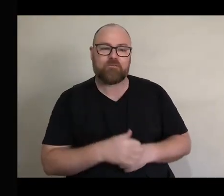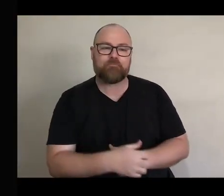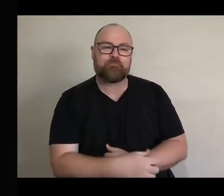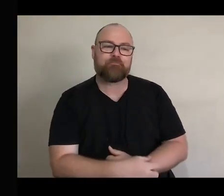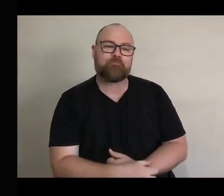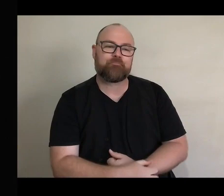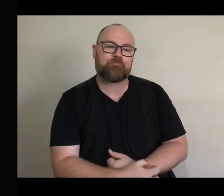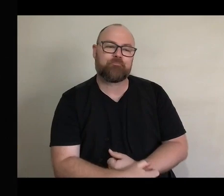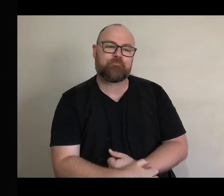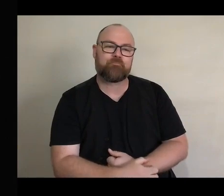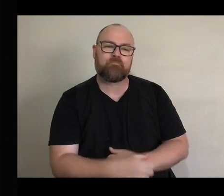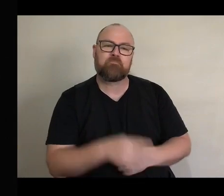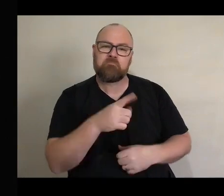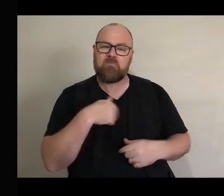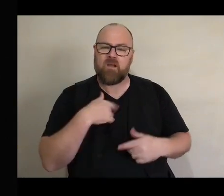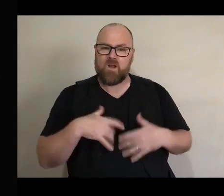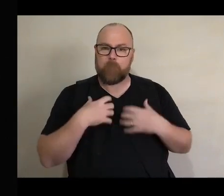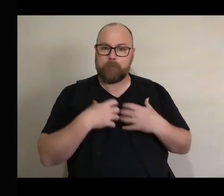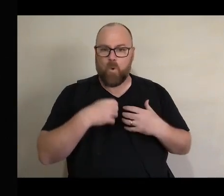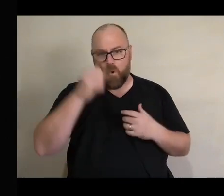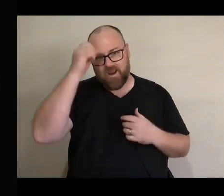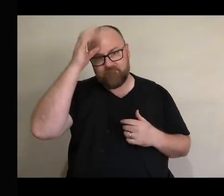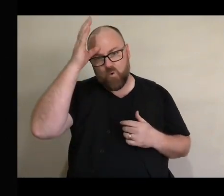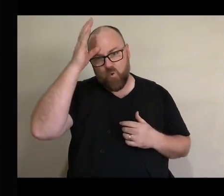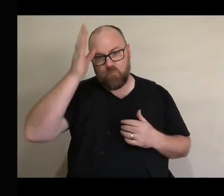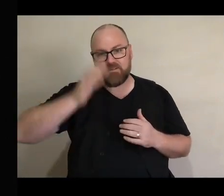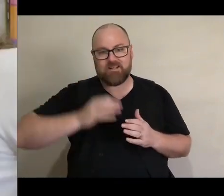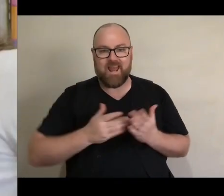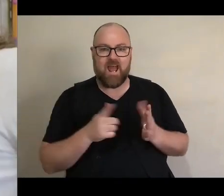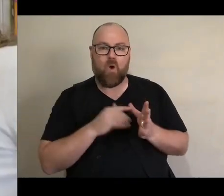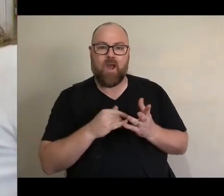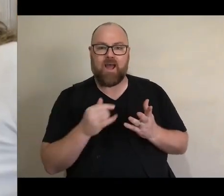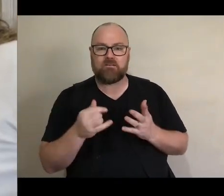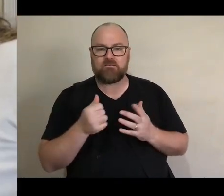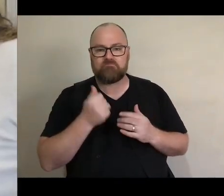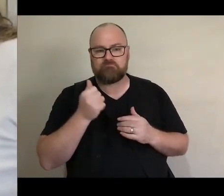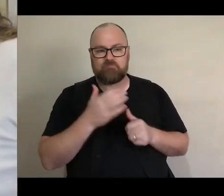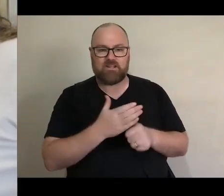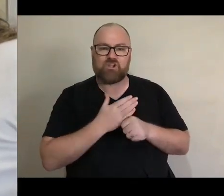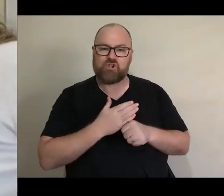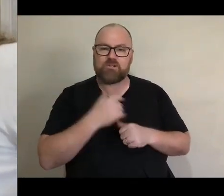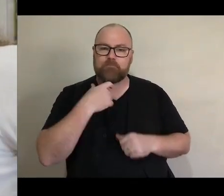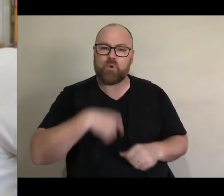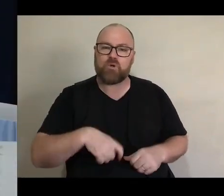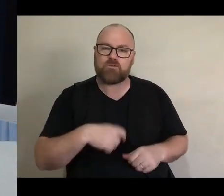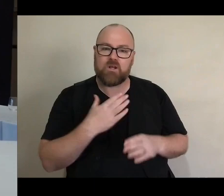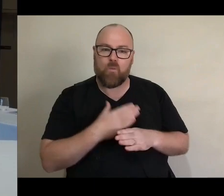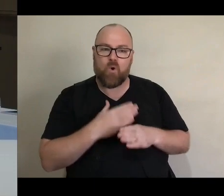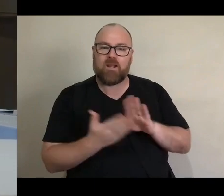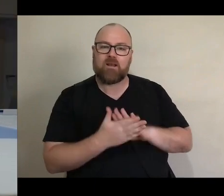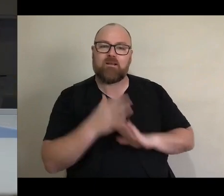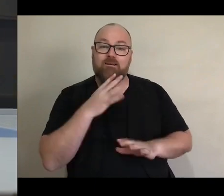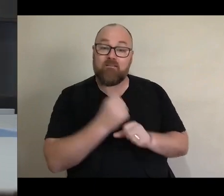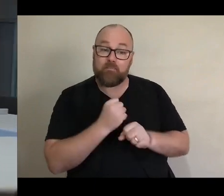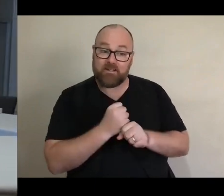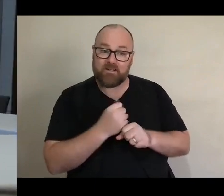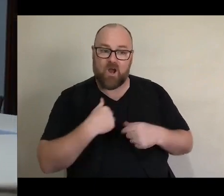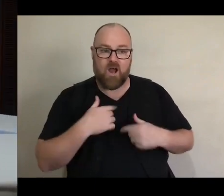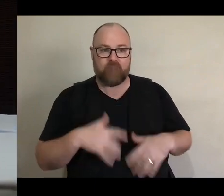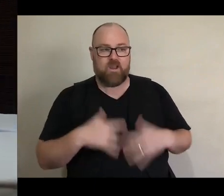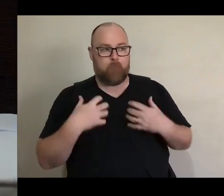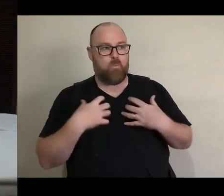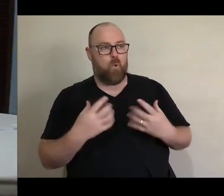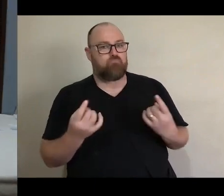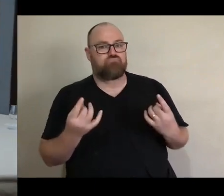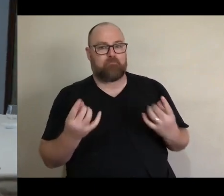more informed as an Indigenous person working within a government structure. I feel much more prepared now